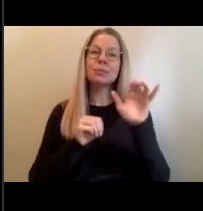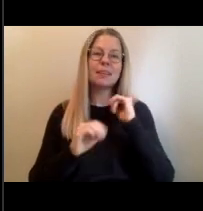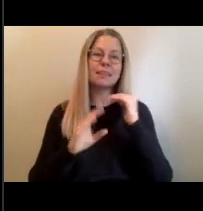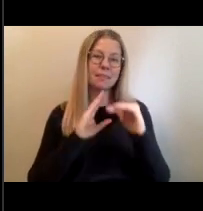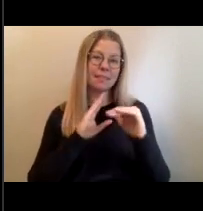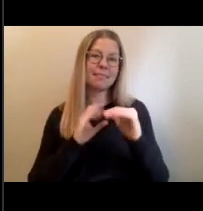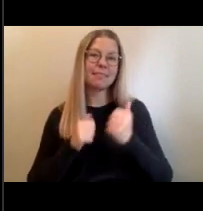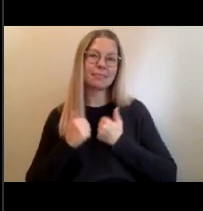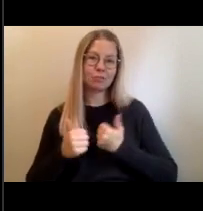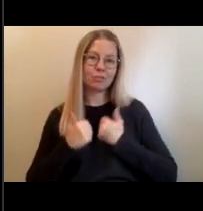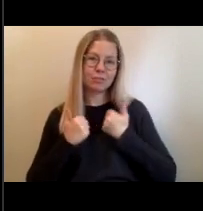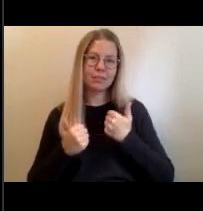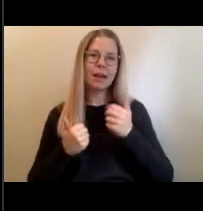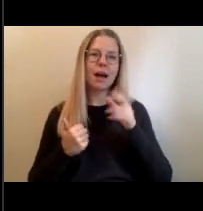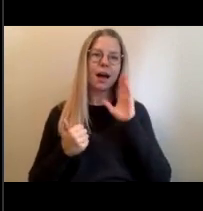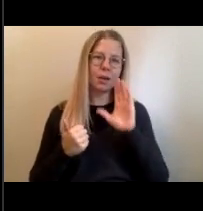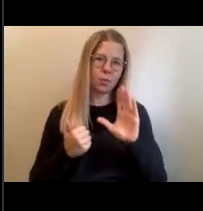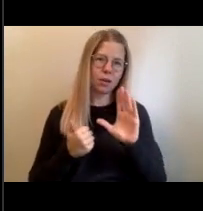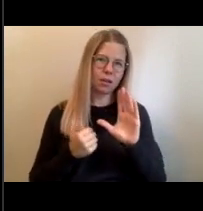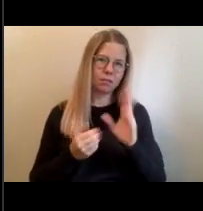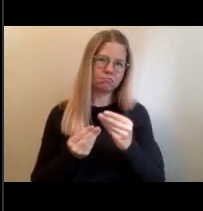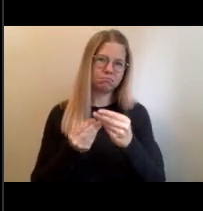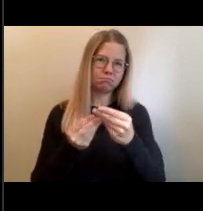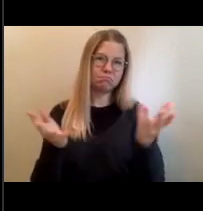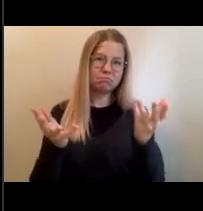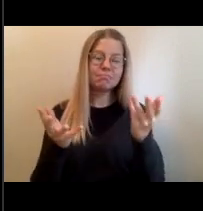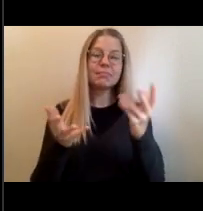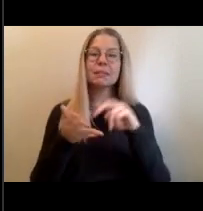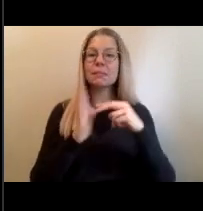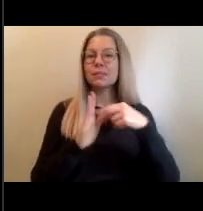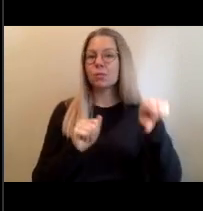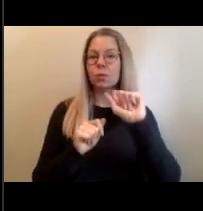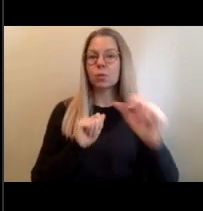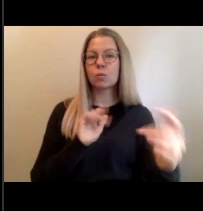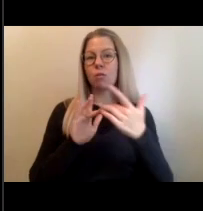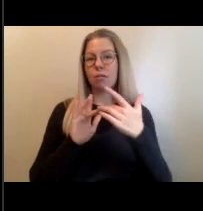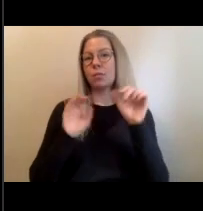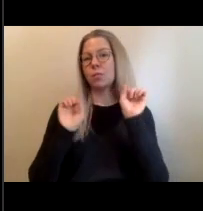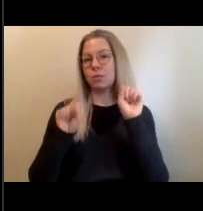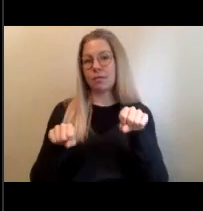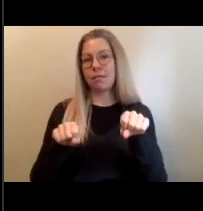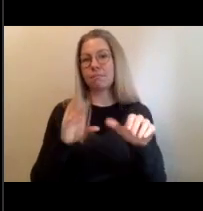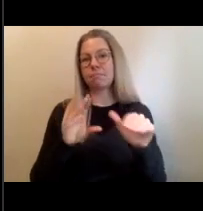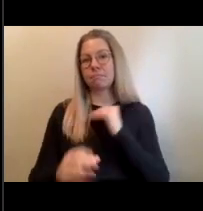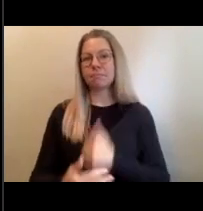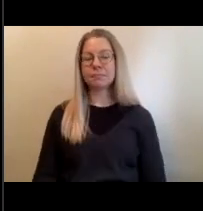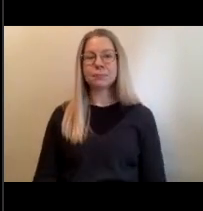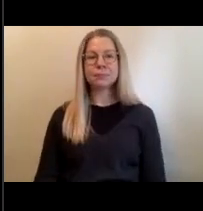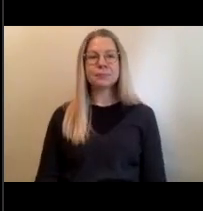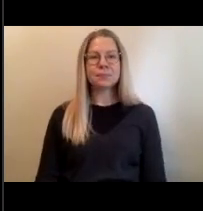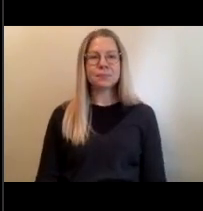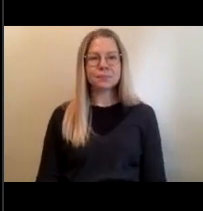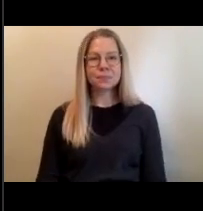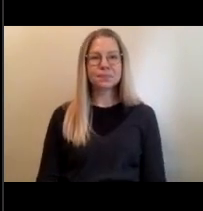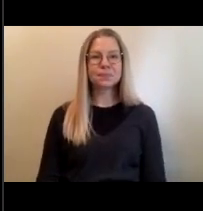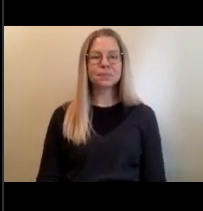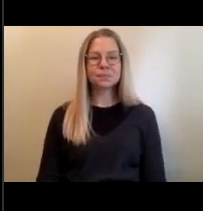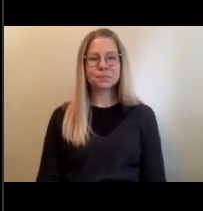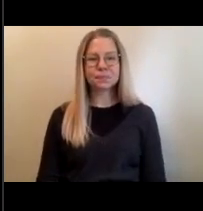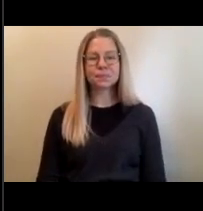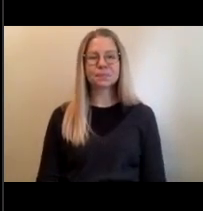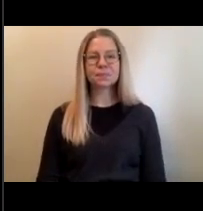questions, I'll answer questions, but if you want to contact me directly, you'll be able to by email. So light is